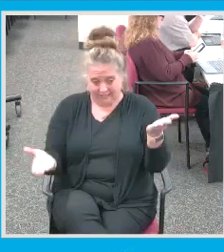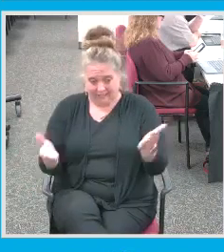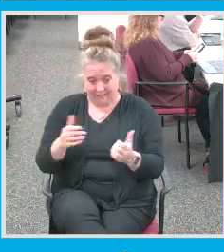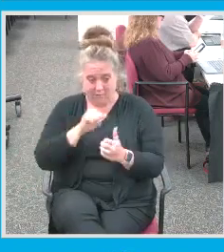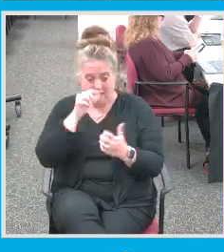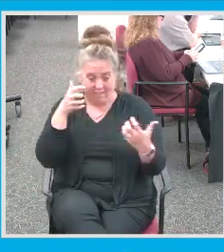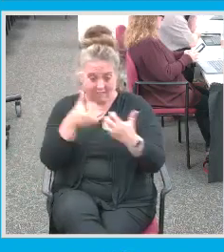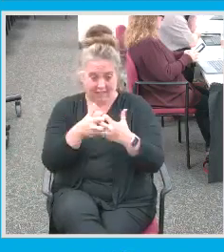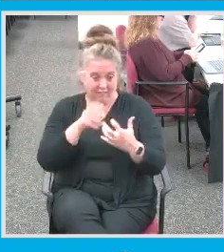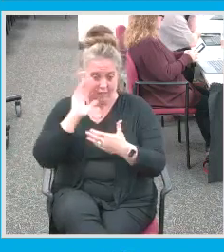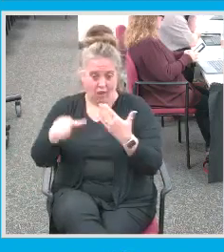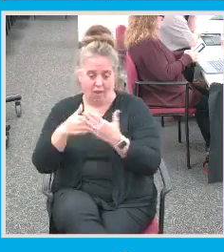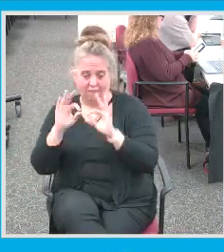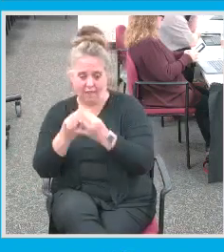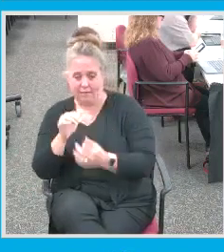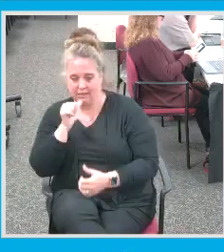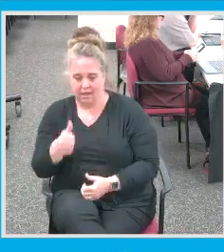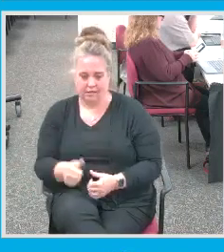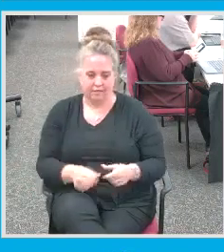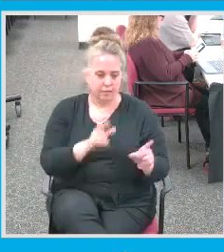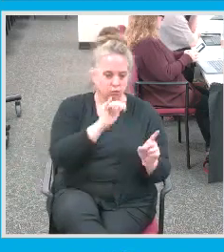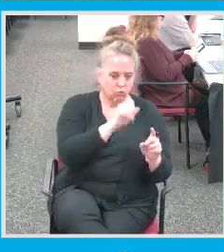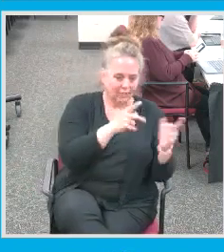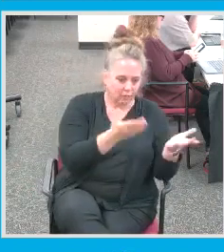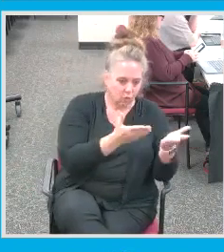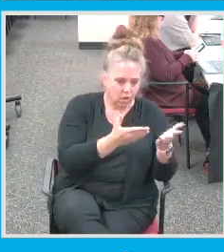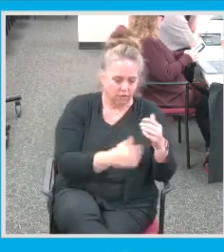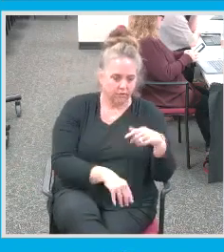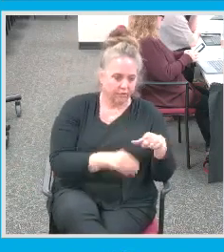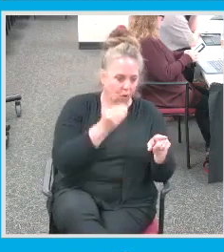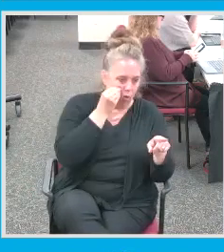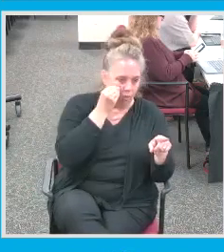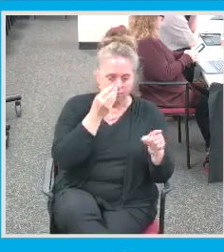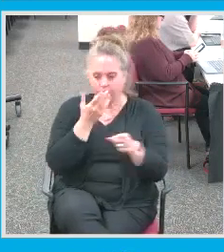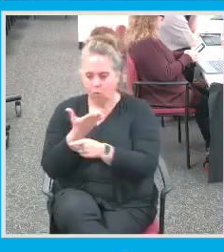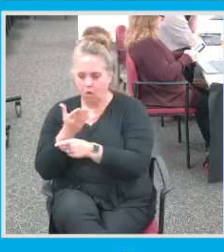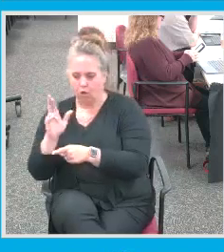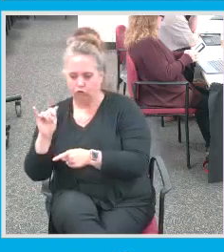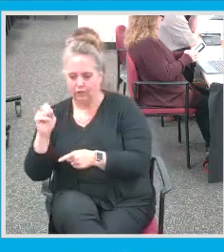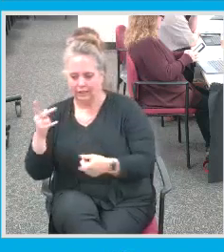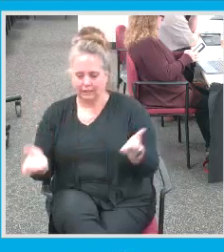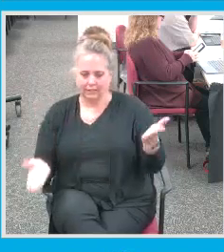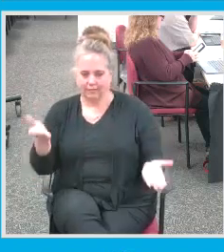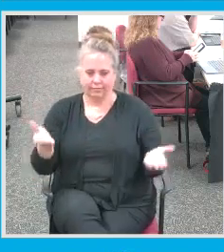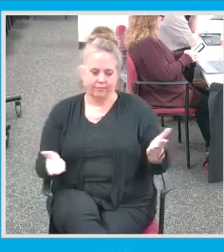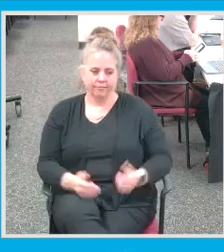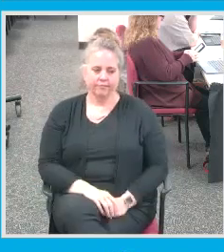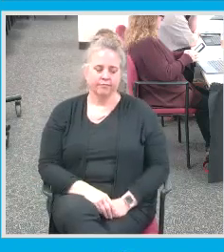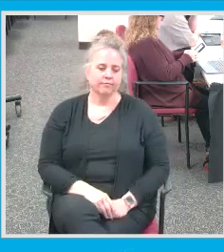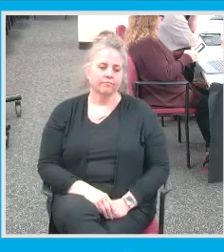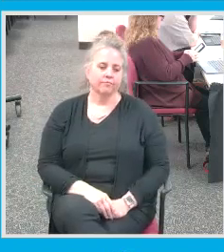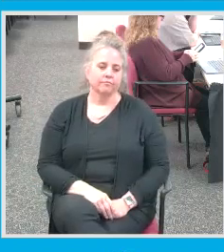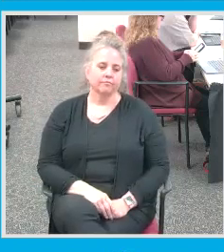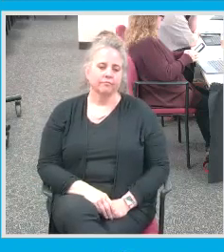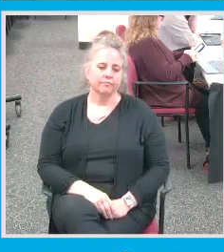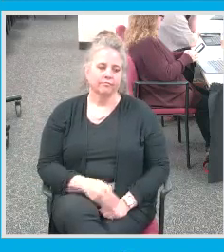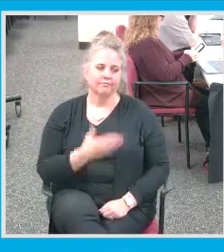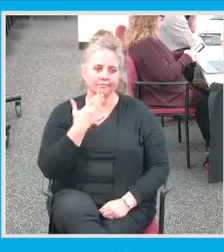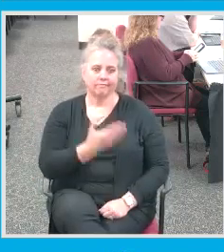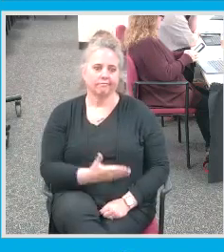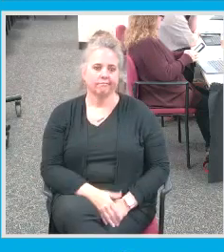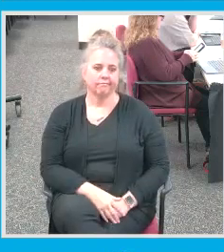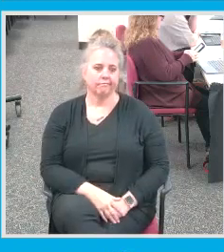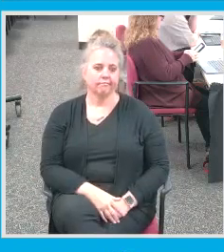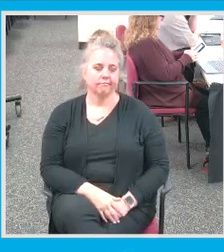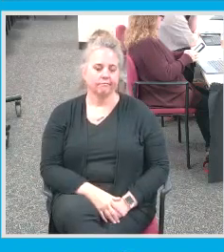risks do we need to be looking at in our household specifically. thank you. Thank you for that, and thank you for those